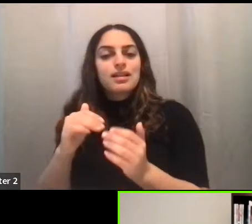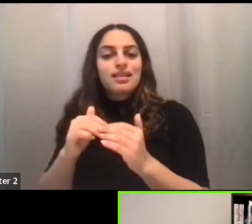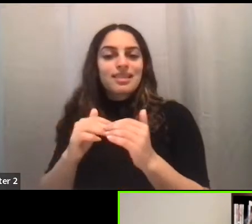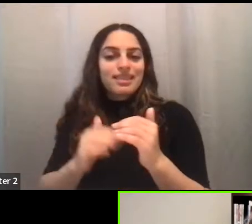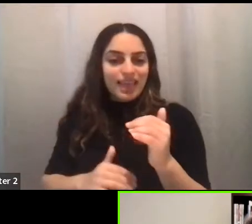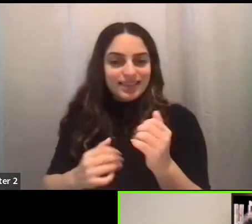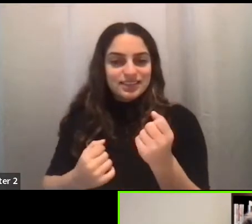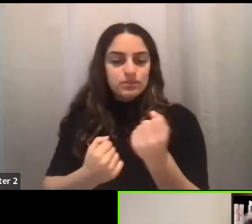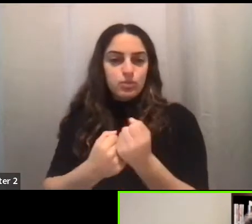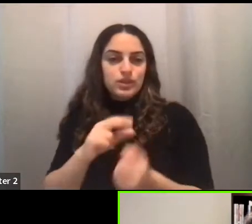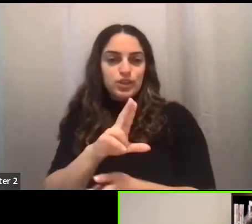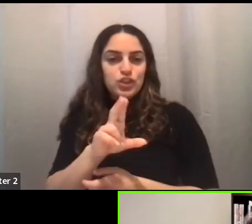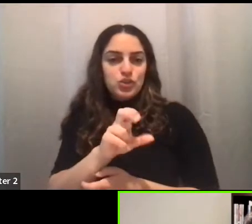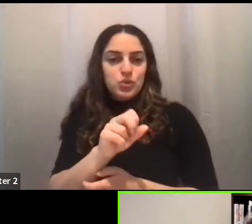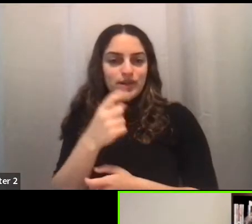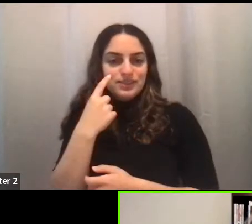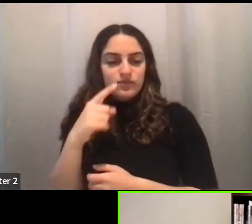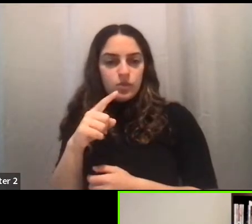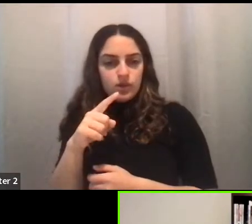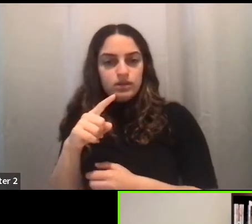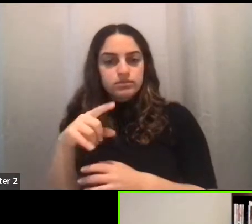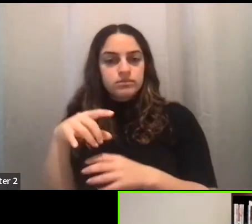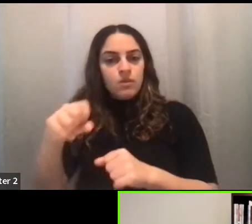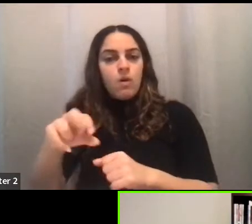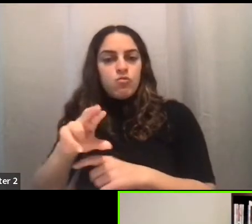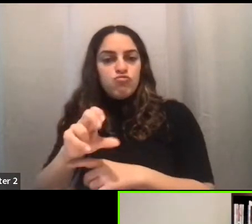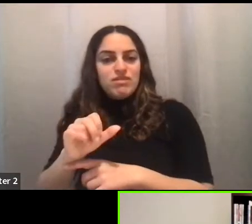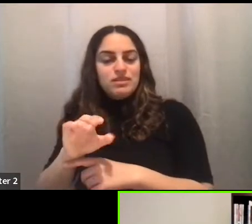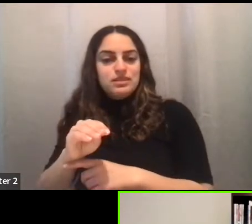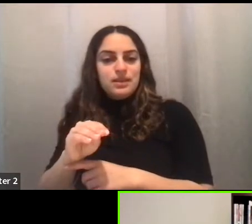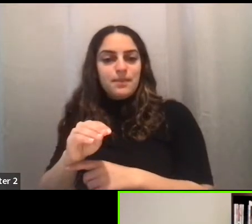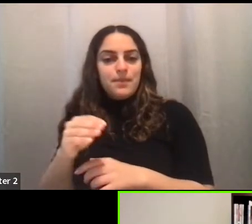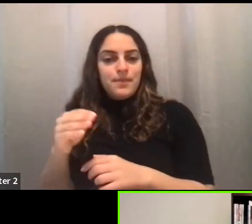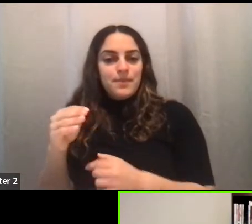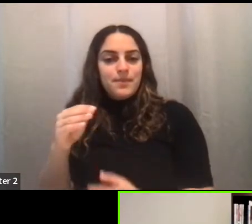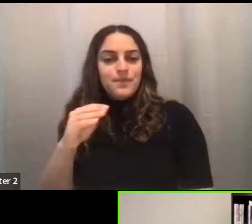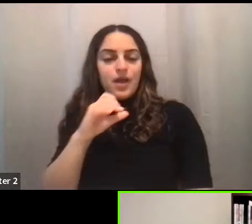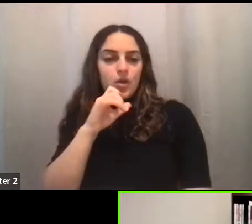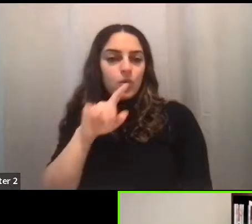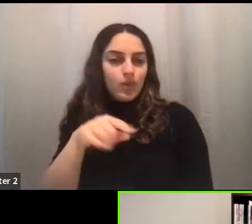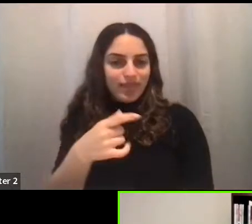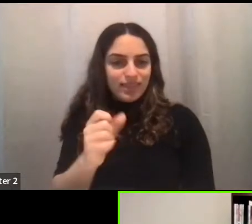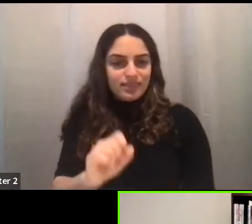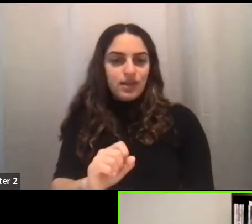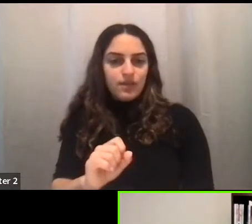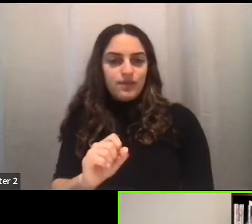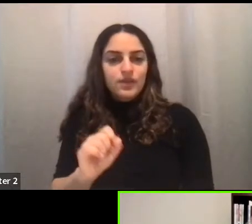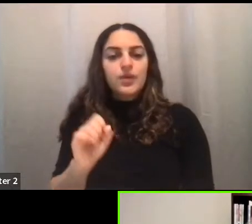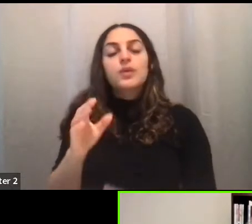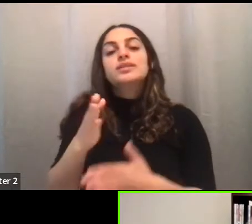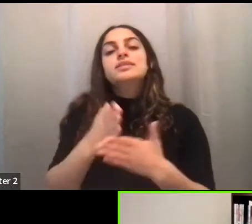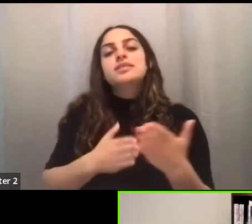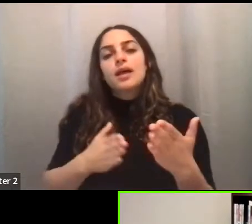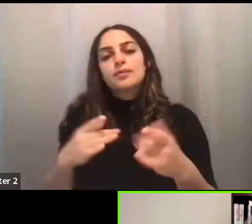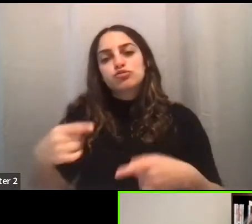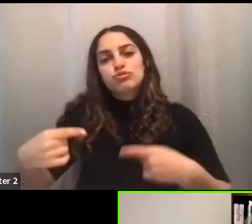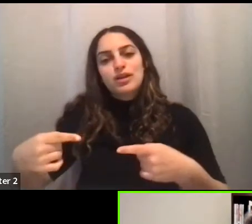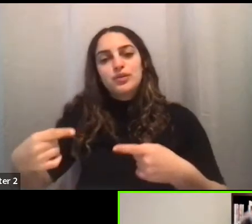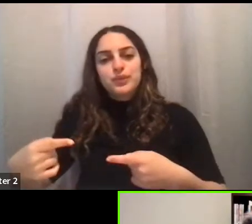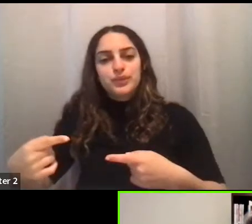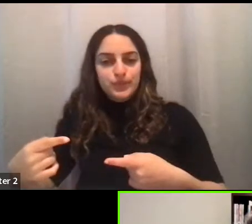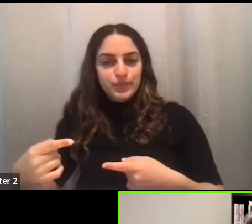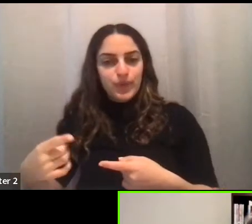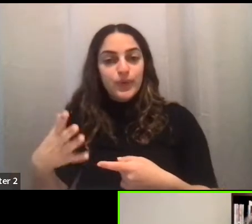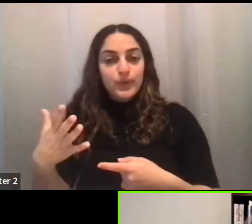taking on racism outside the south um and so that's some of these struggles then lead not just to the passage to the